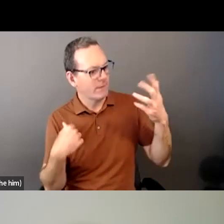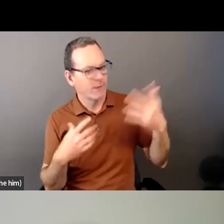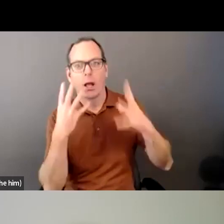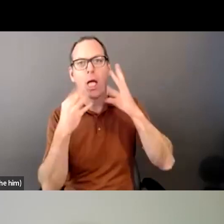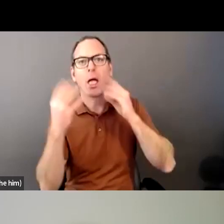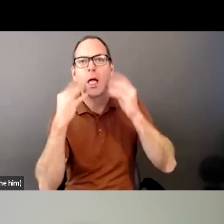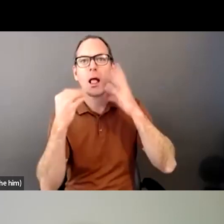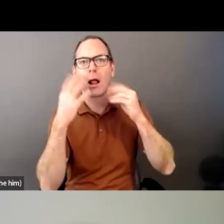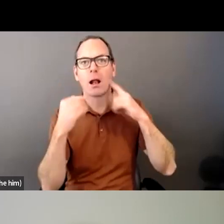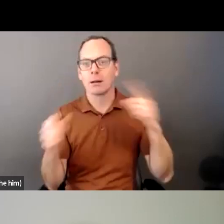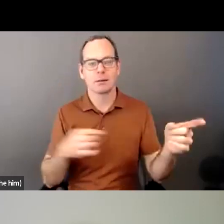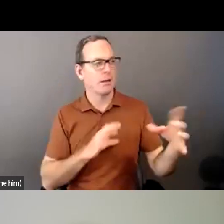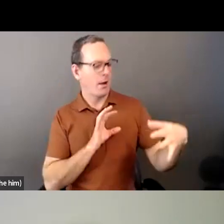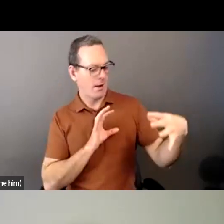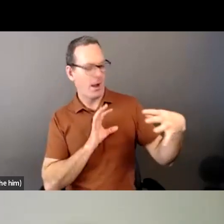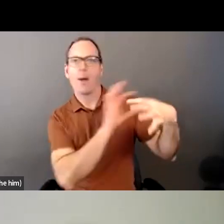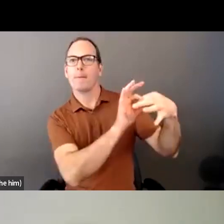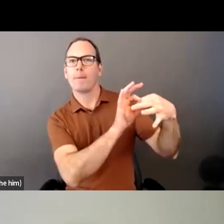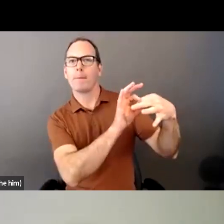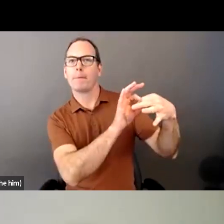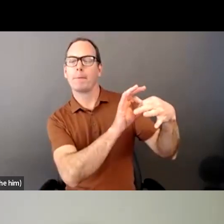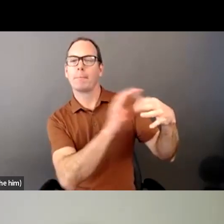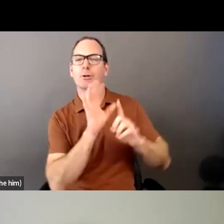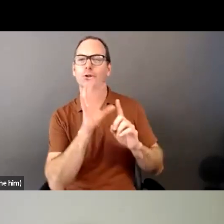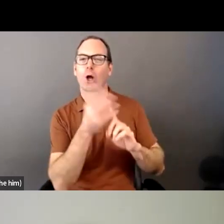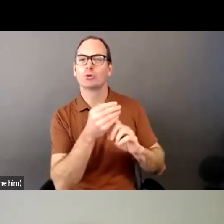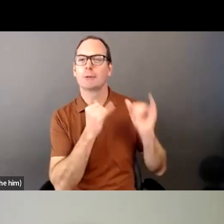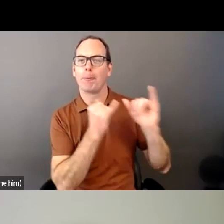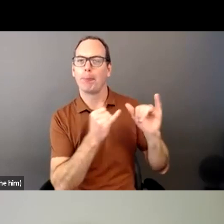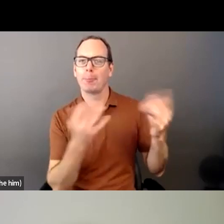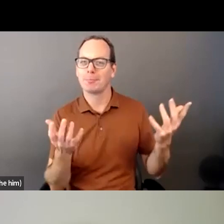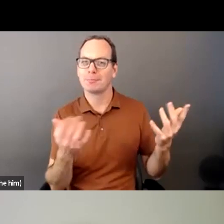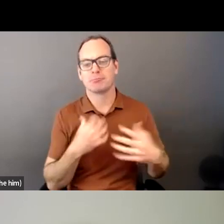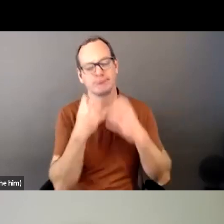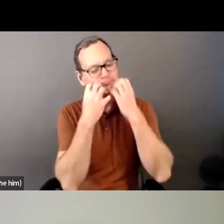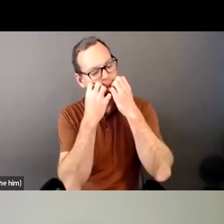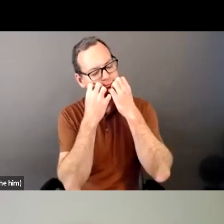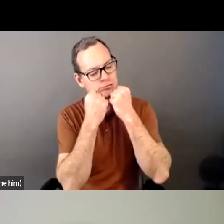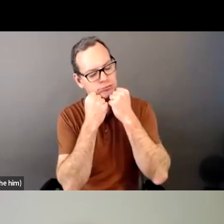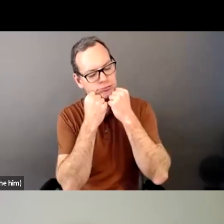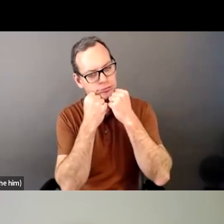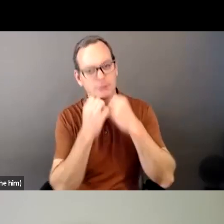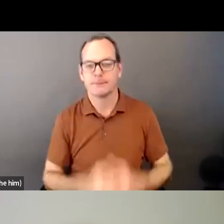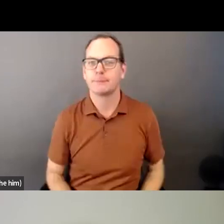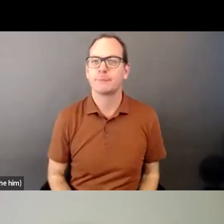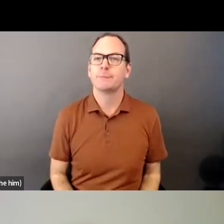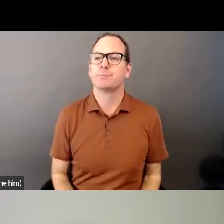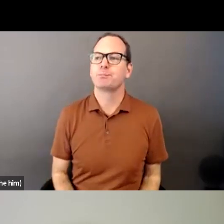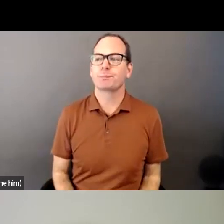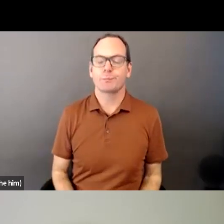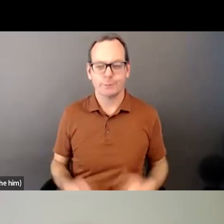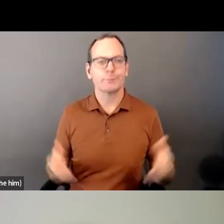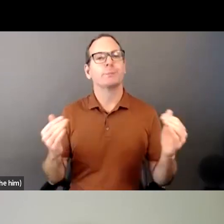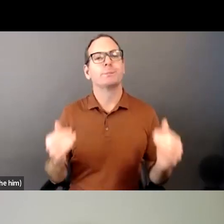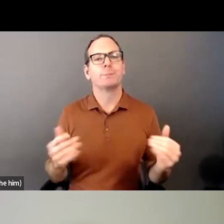that cultural connection is just absolutely invaluable. The other thing is that we employed